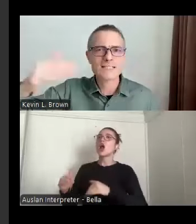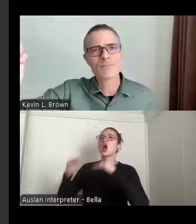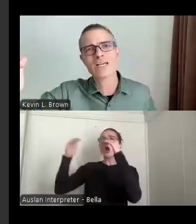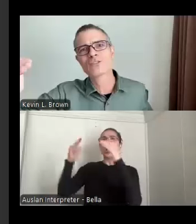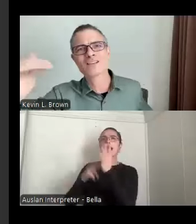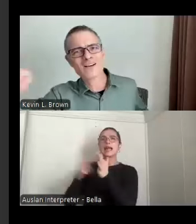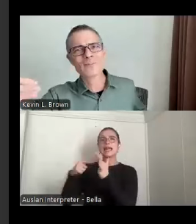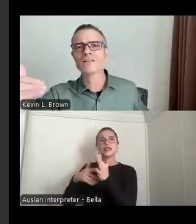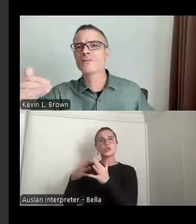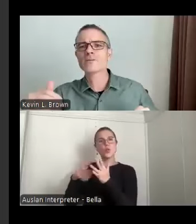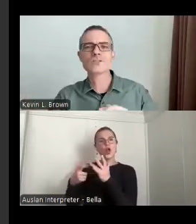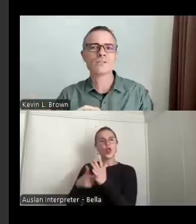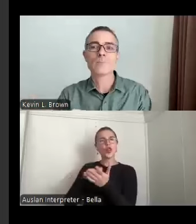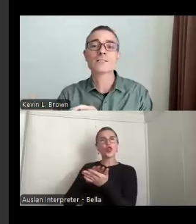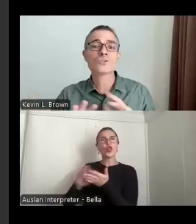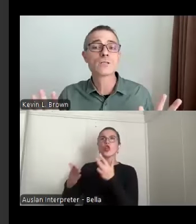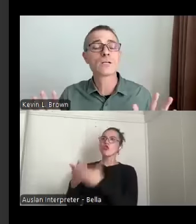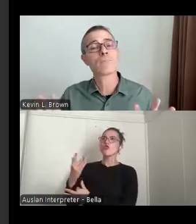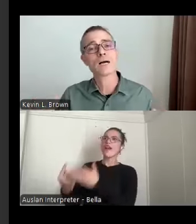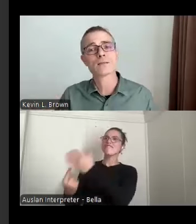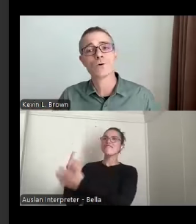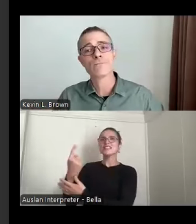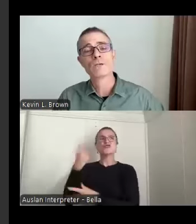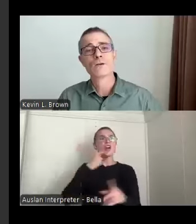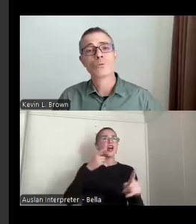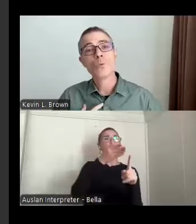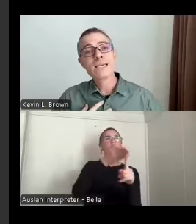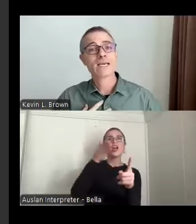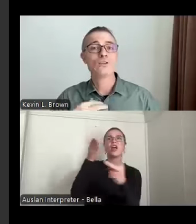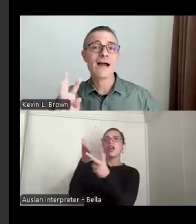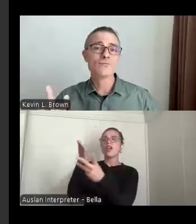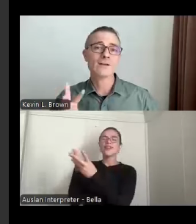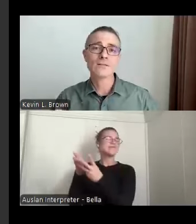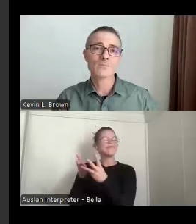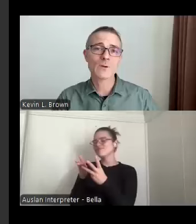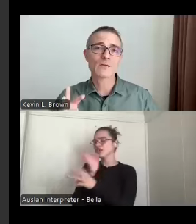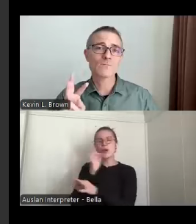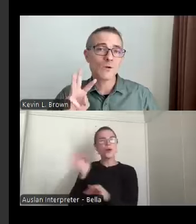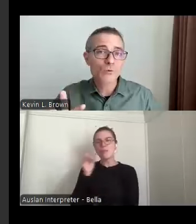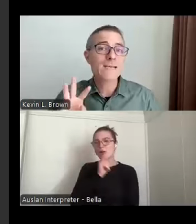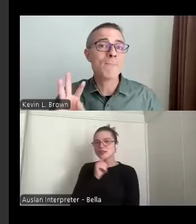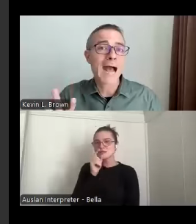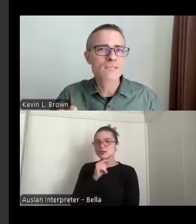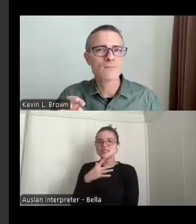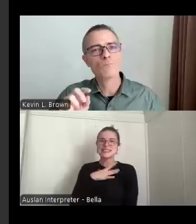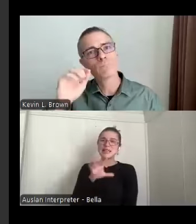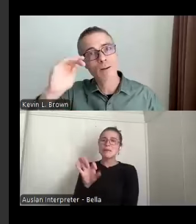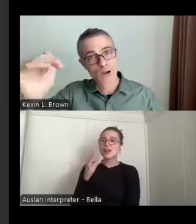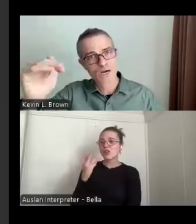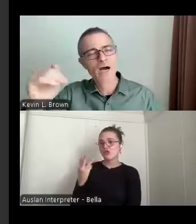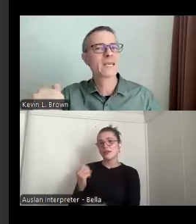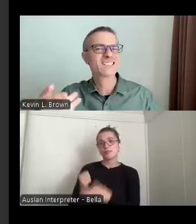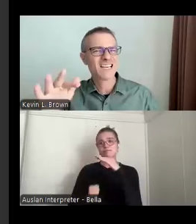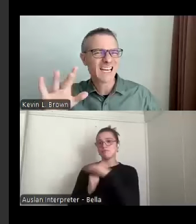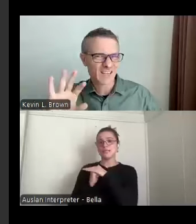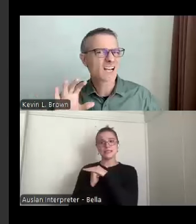write grant applications to the government and foundations, but it's just not possible. We say you have to at least pick, 3 max, a